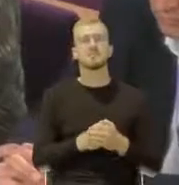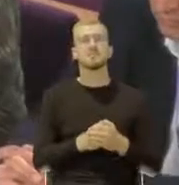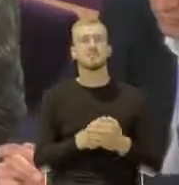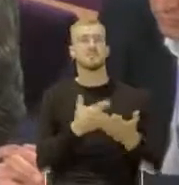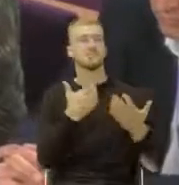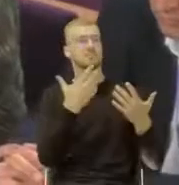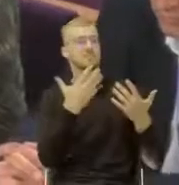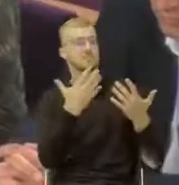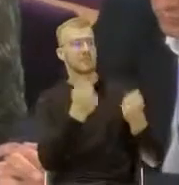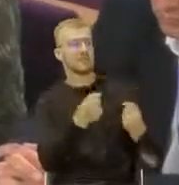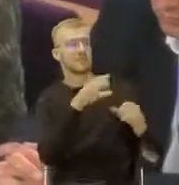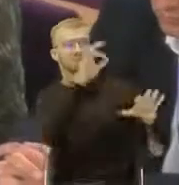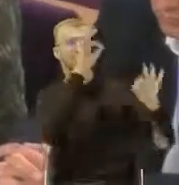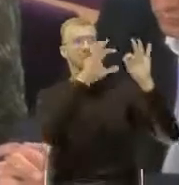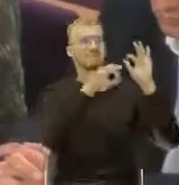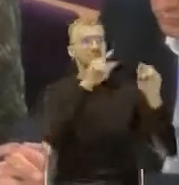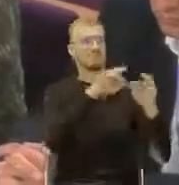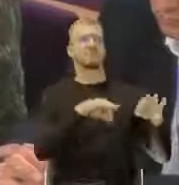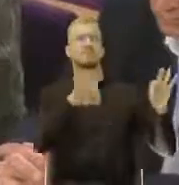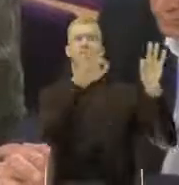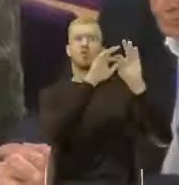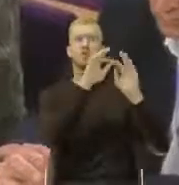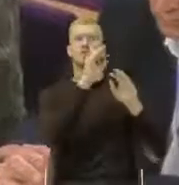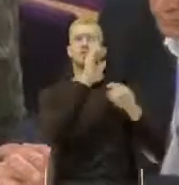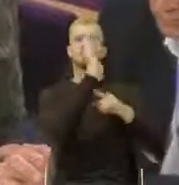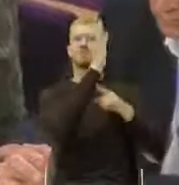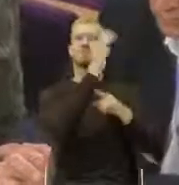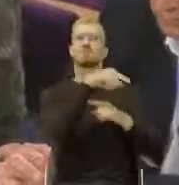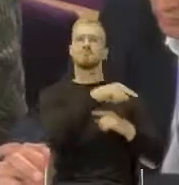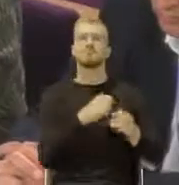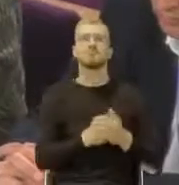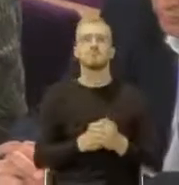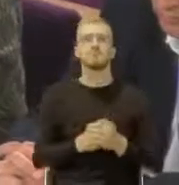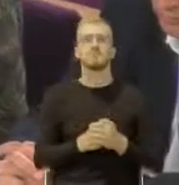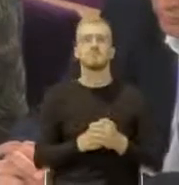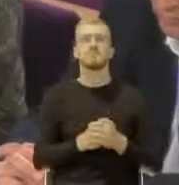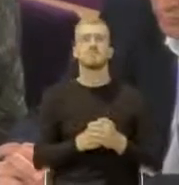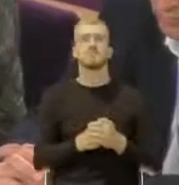up, and so equipping ourselves to do so better, I think, is very important.